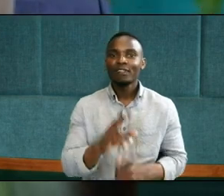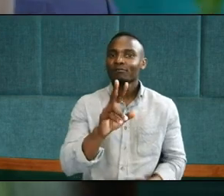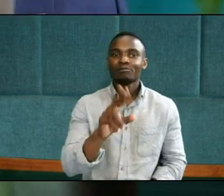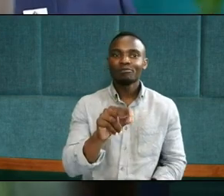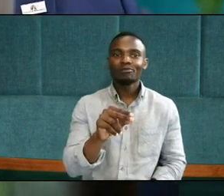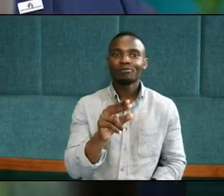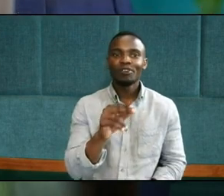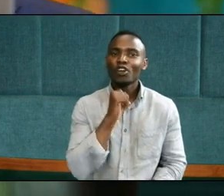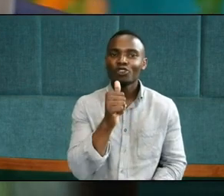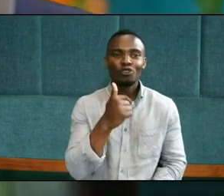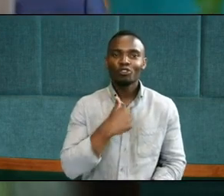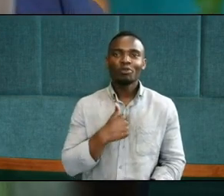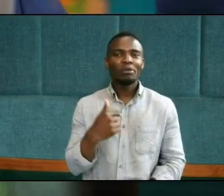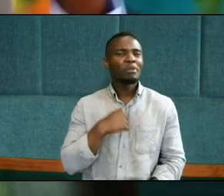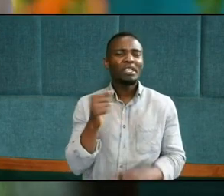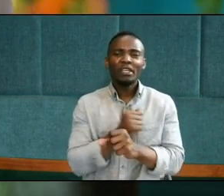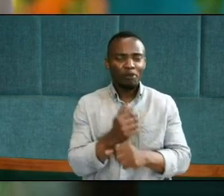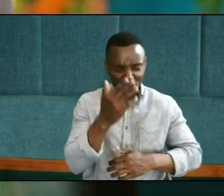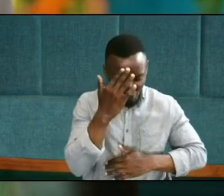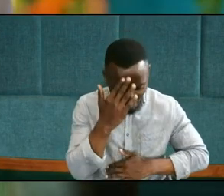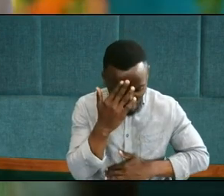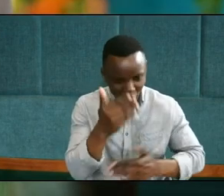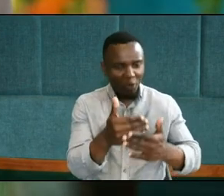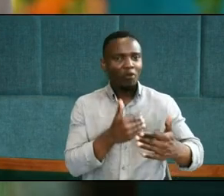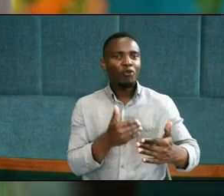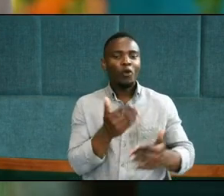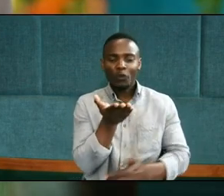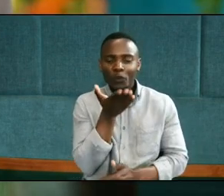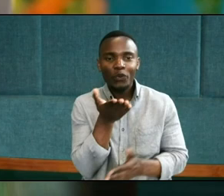Not me. I'm not going to bow before a sorcerer.